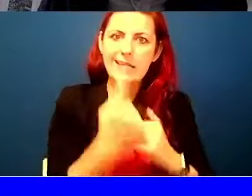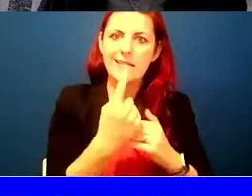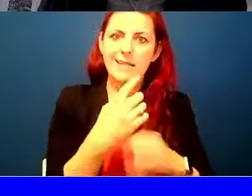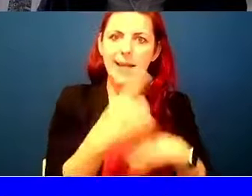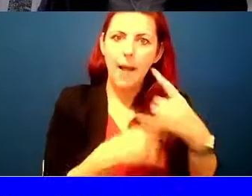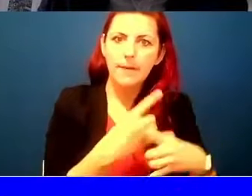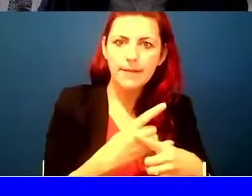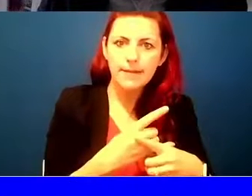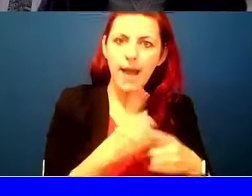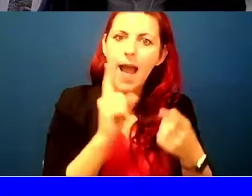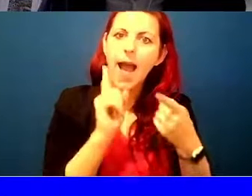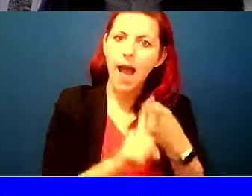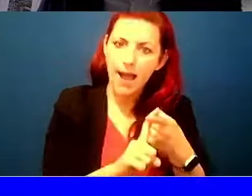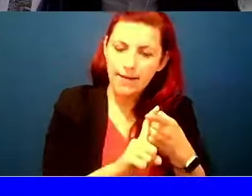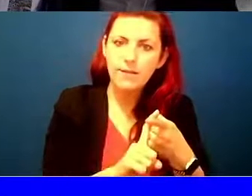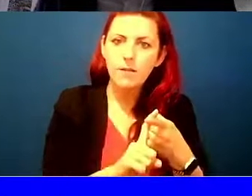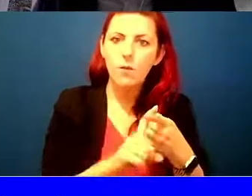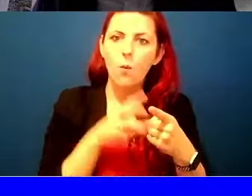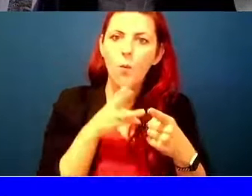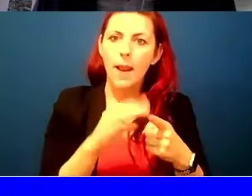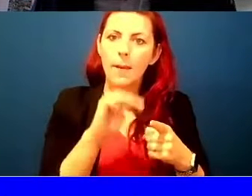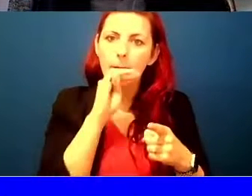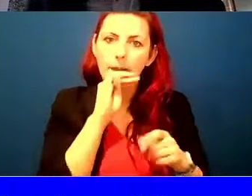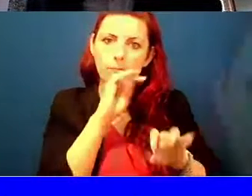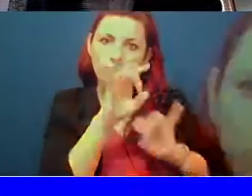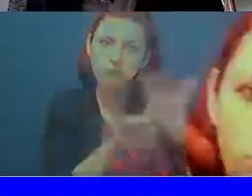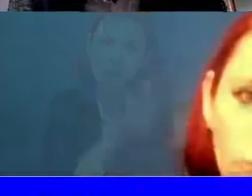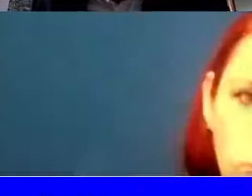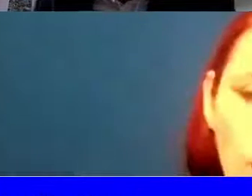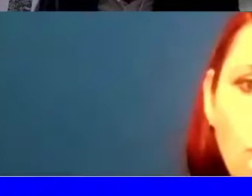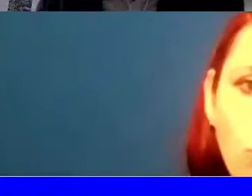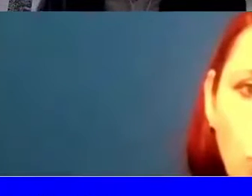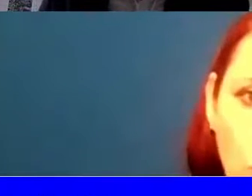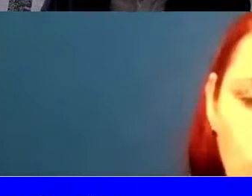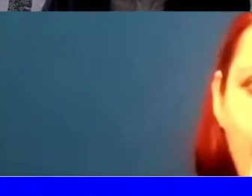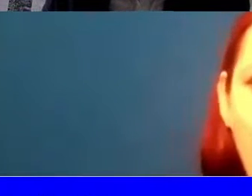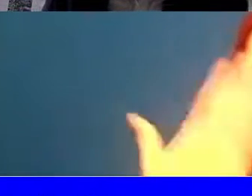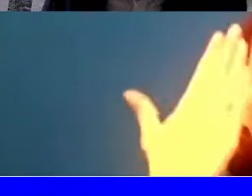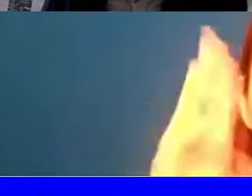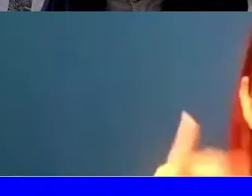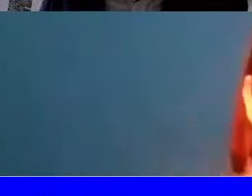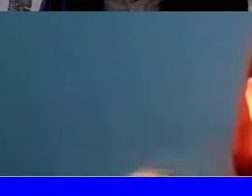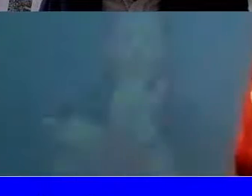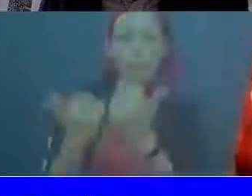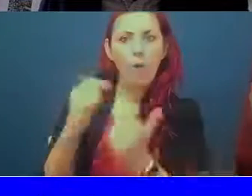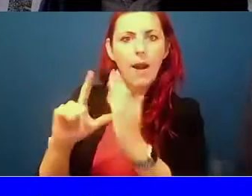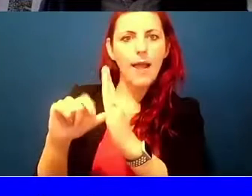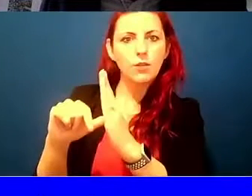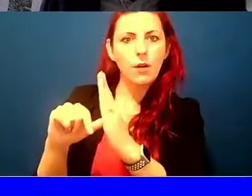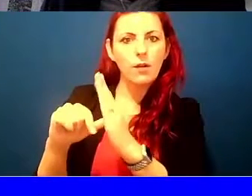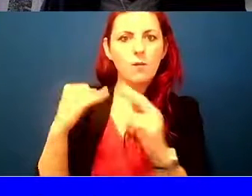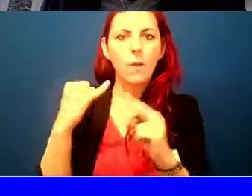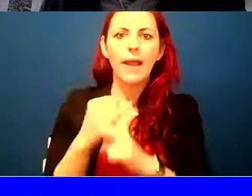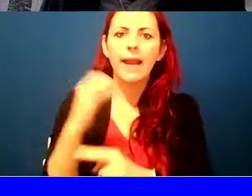and it would allow the cross-examination therefore to be recorded and then played in court. In England and Wales, where